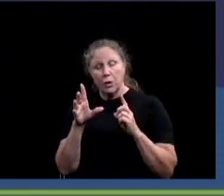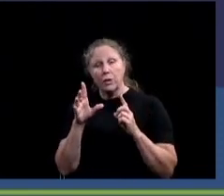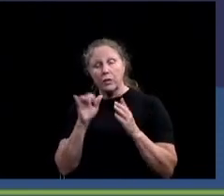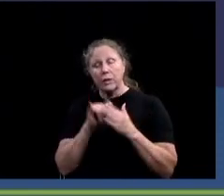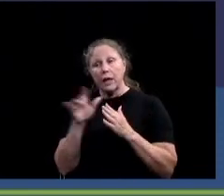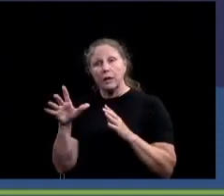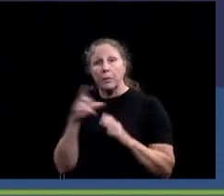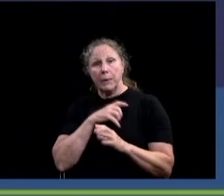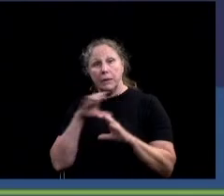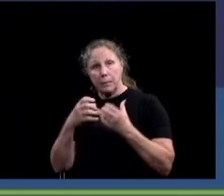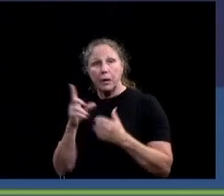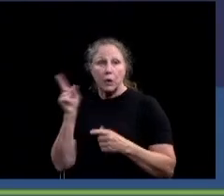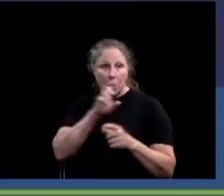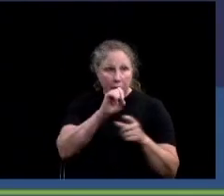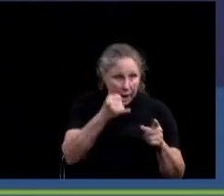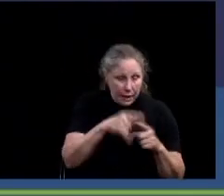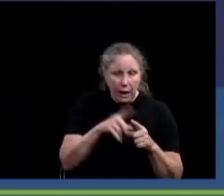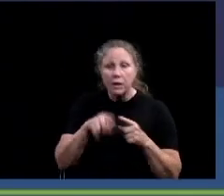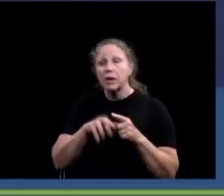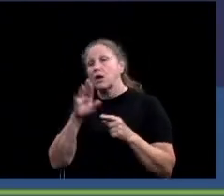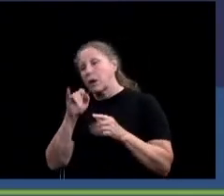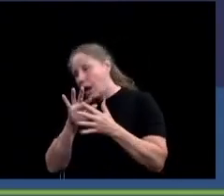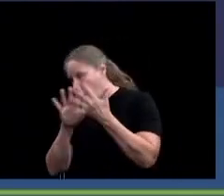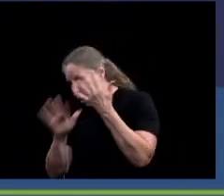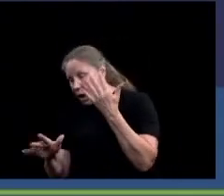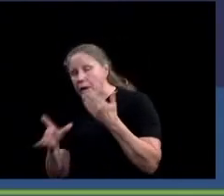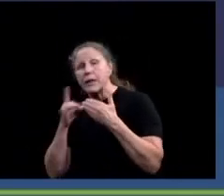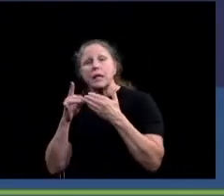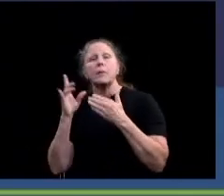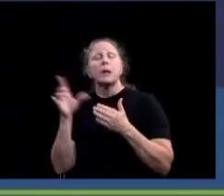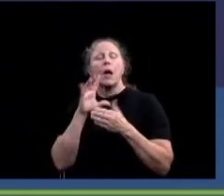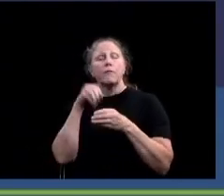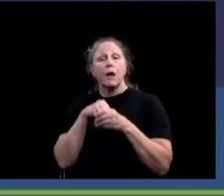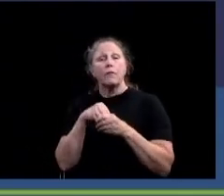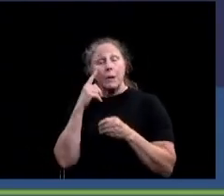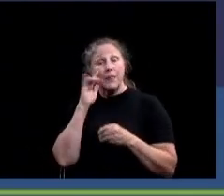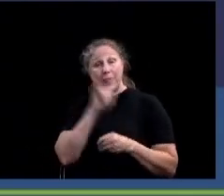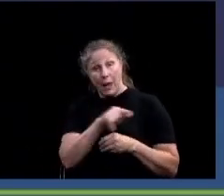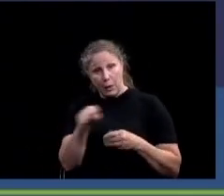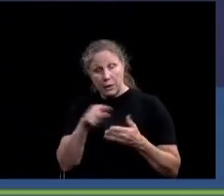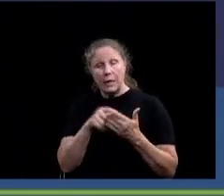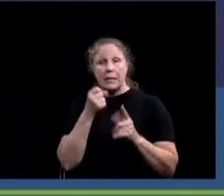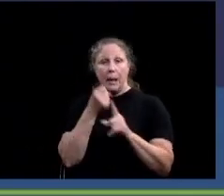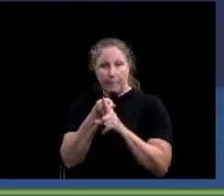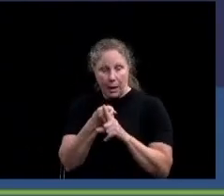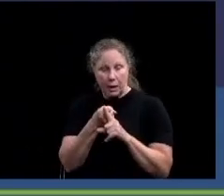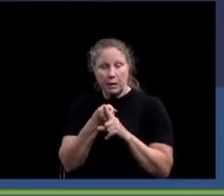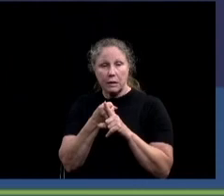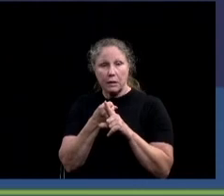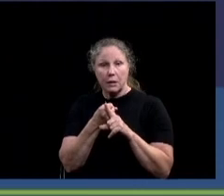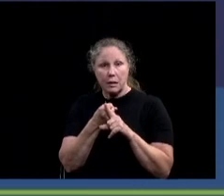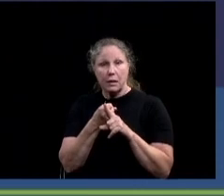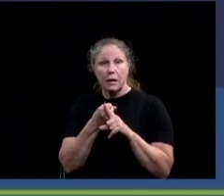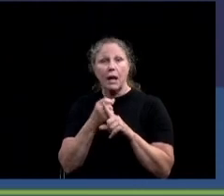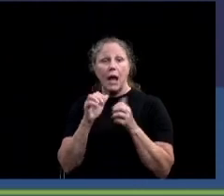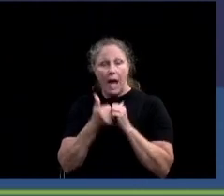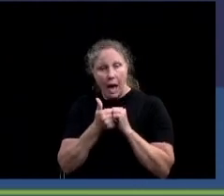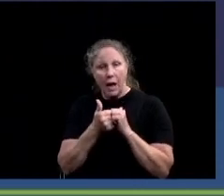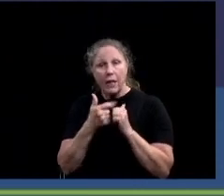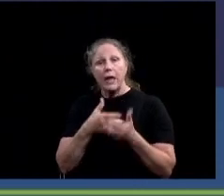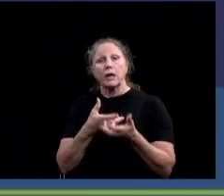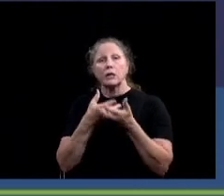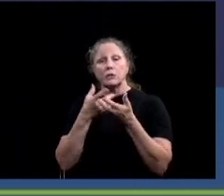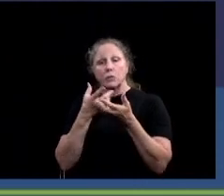leadership have done that because those things impact how that level of trust is built and continues to be fortified within our